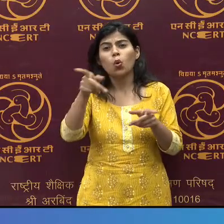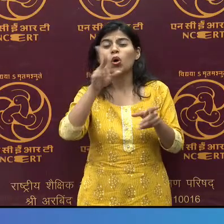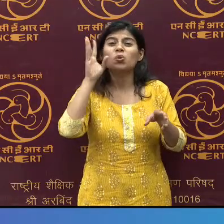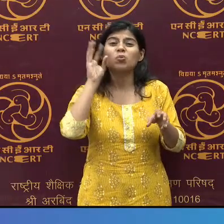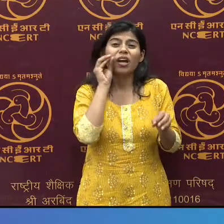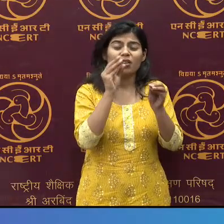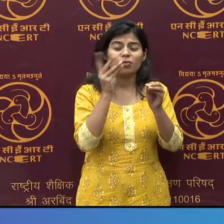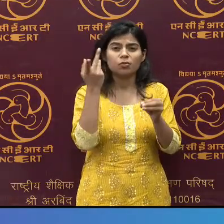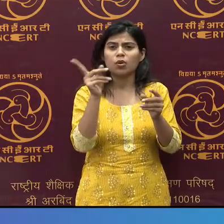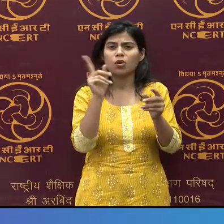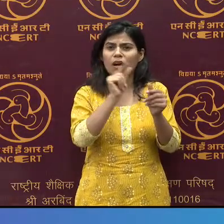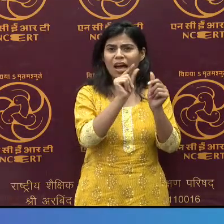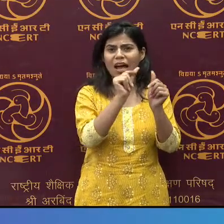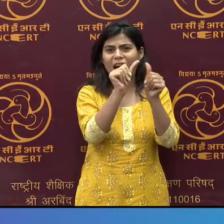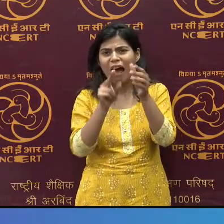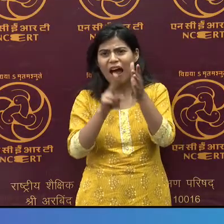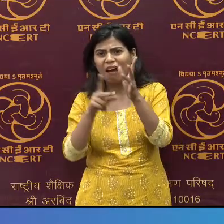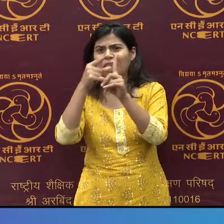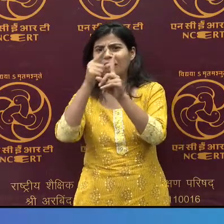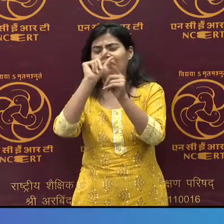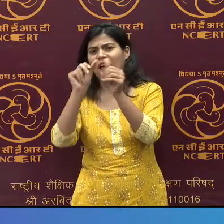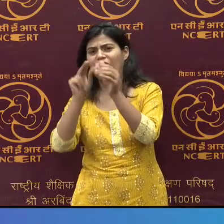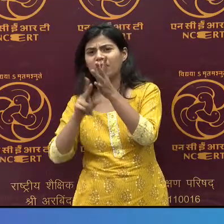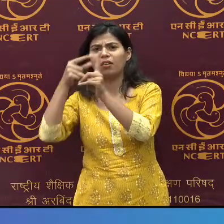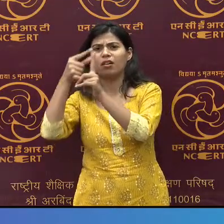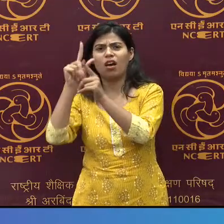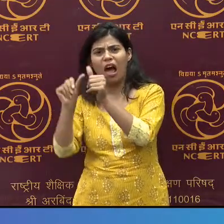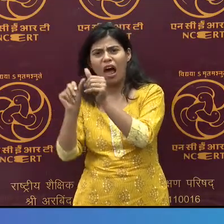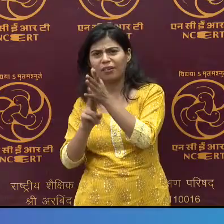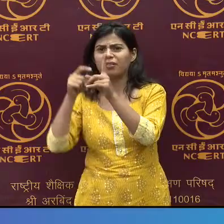putting and. Please avoid it.